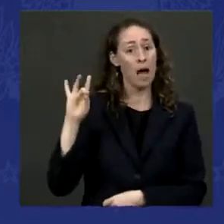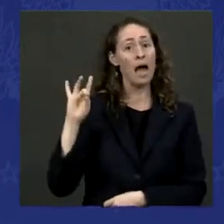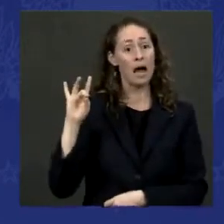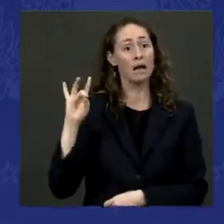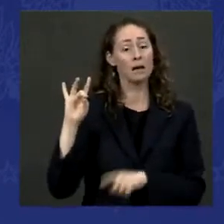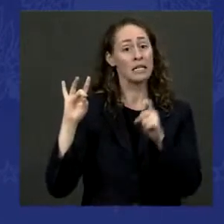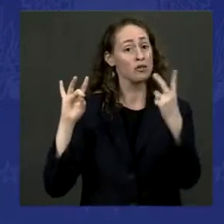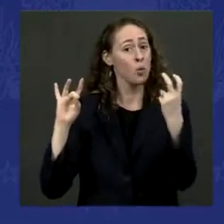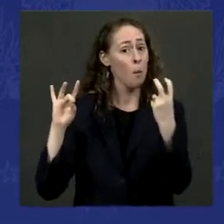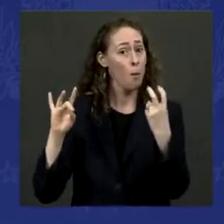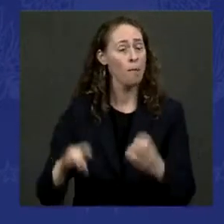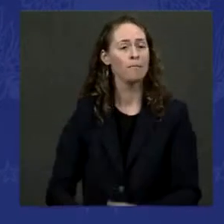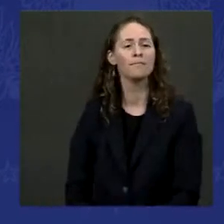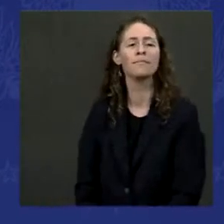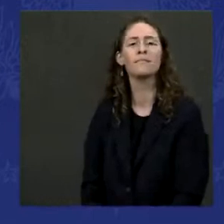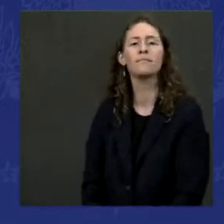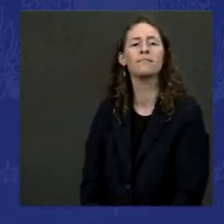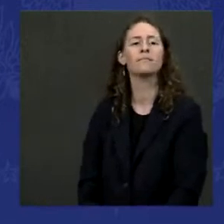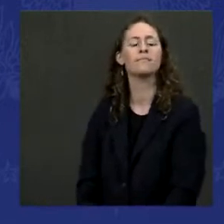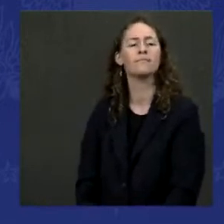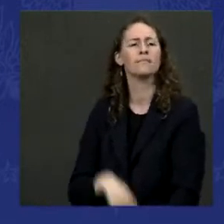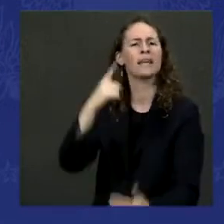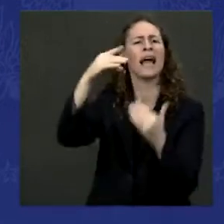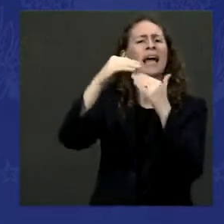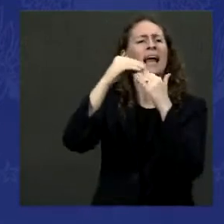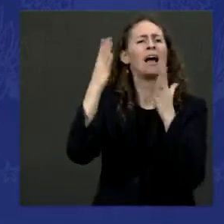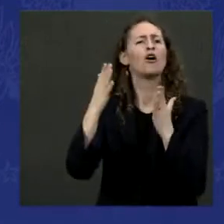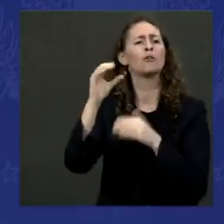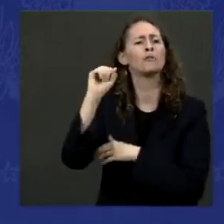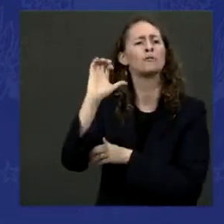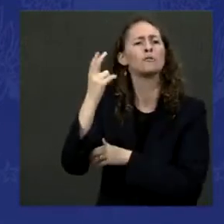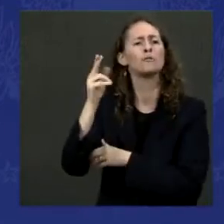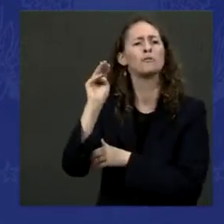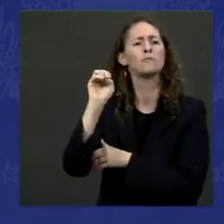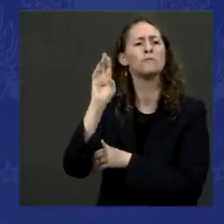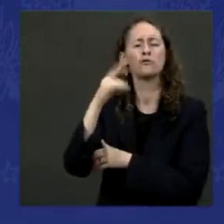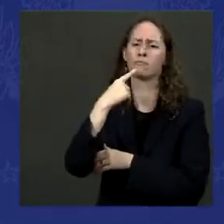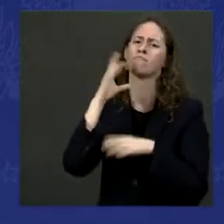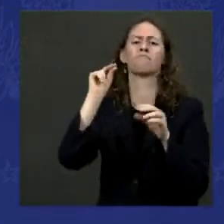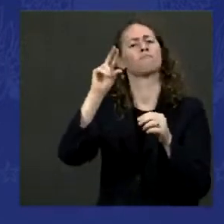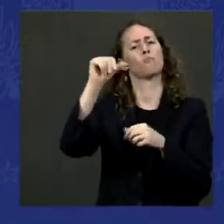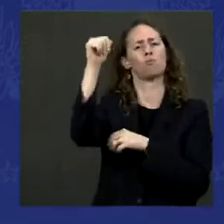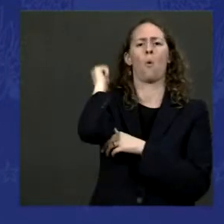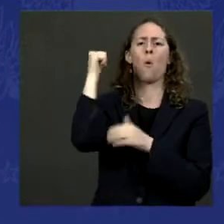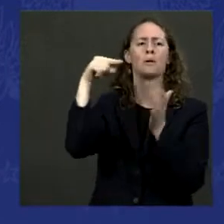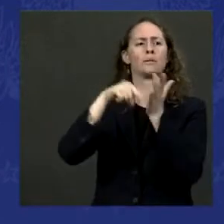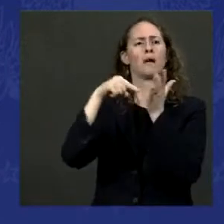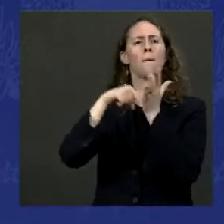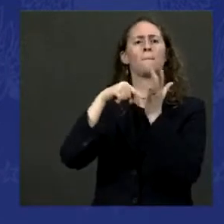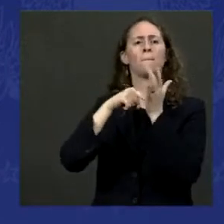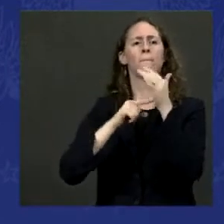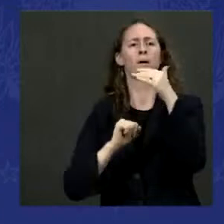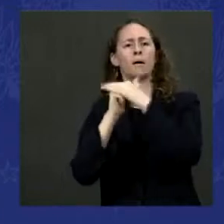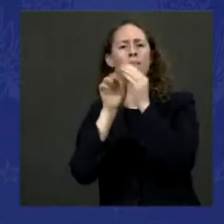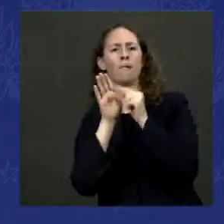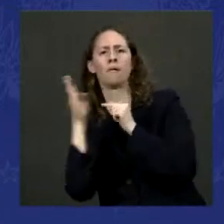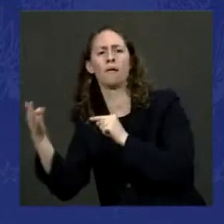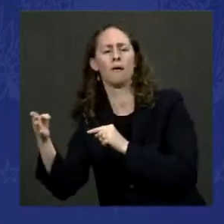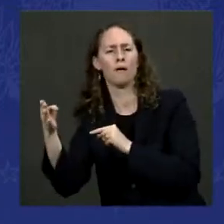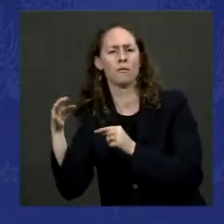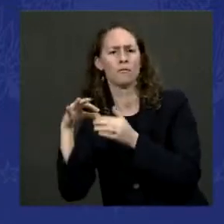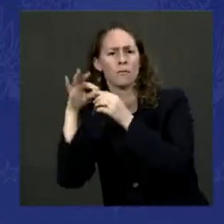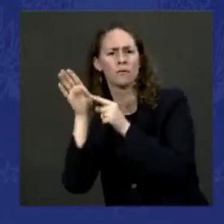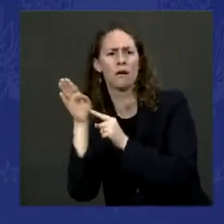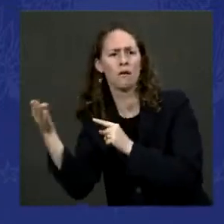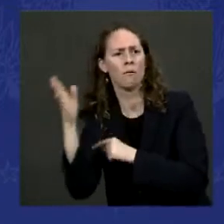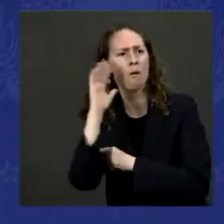Leader Schumer has vowed not to raise the debt ceiling through the reconciliation process. So ultimately, if push comes to shove, Leader Schumer has said he won't raise the